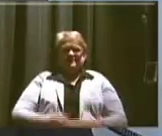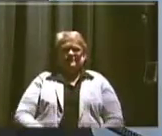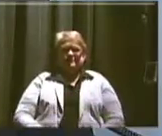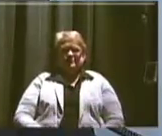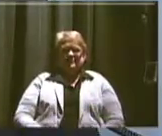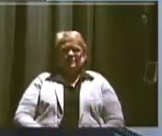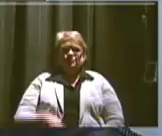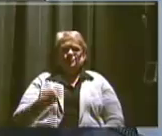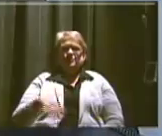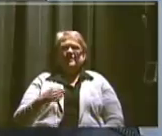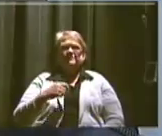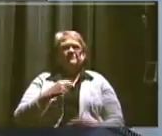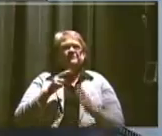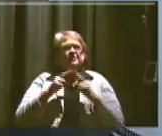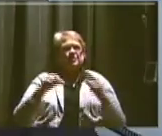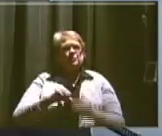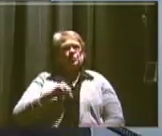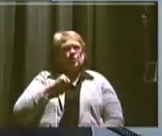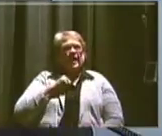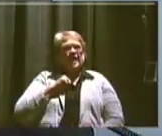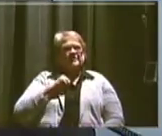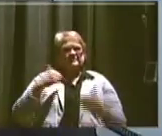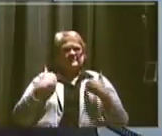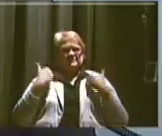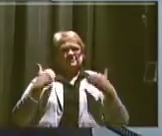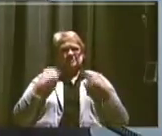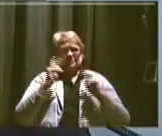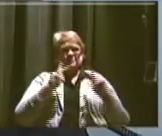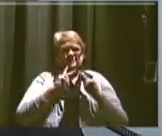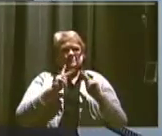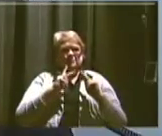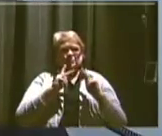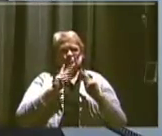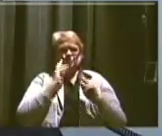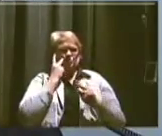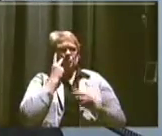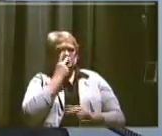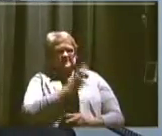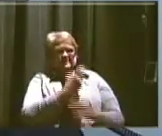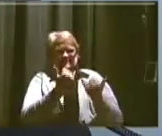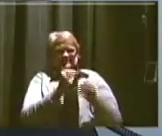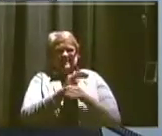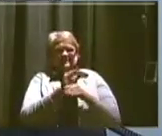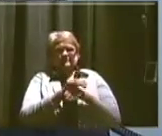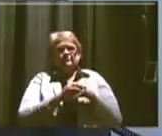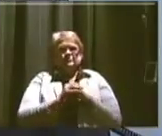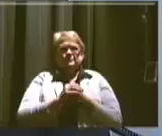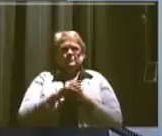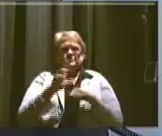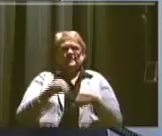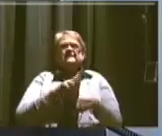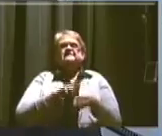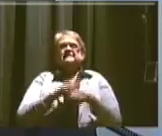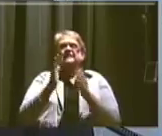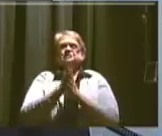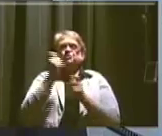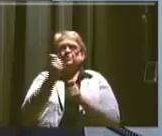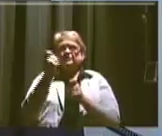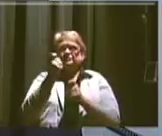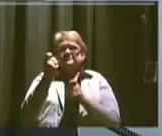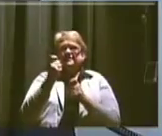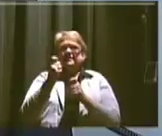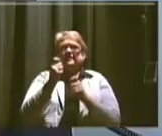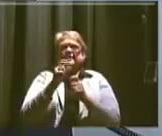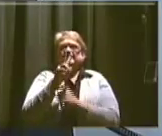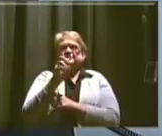I couldn't be more proud of the young people who will be joining you on the stage momentarily as national winners in the Verizon Innovative